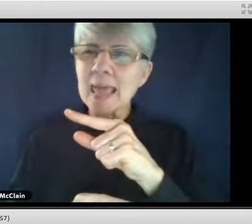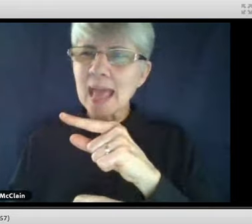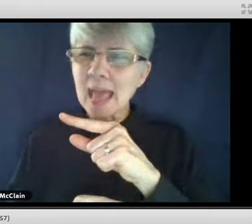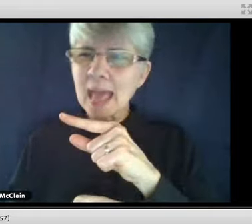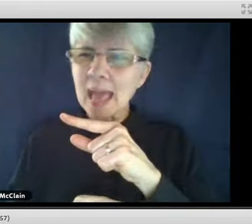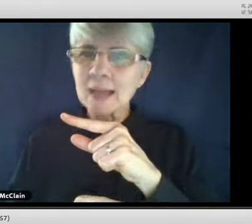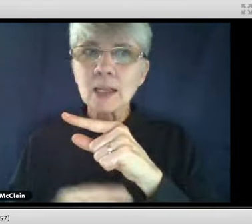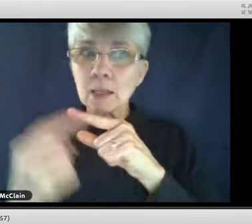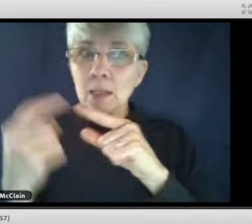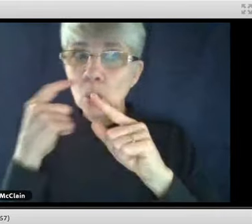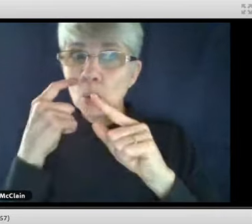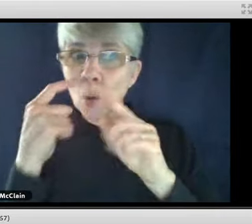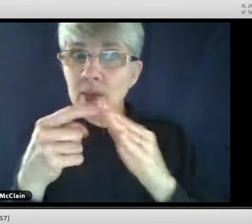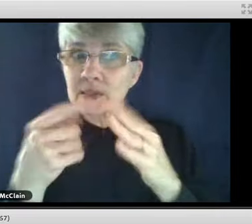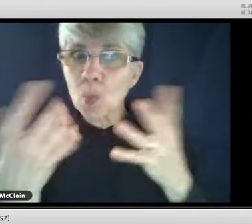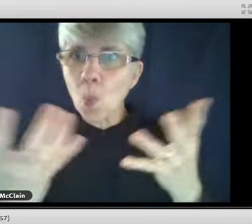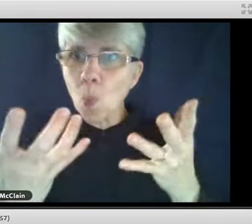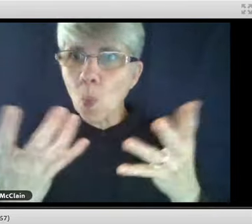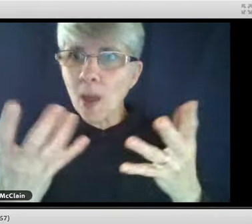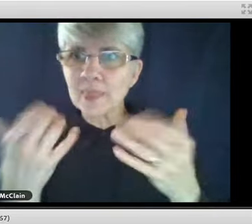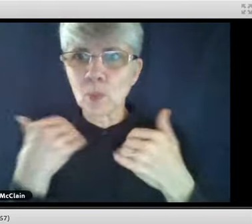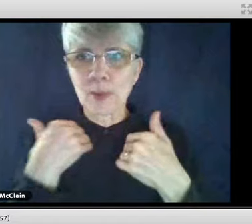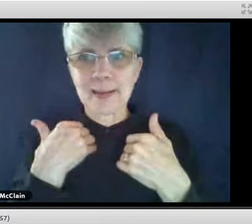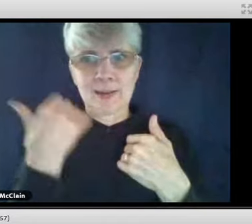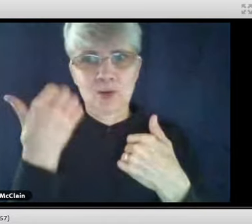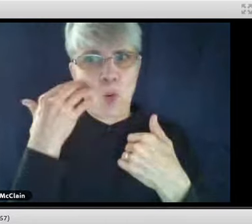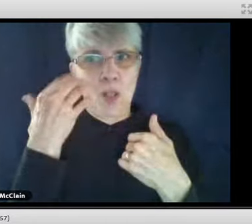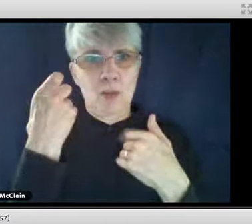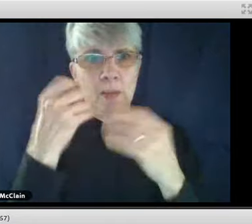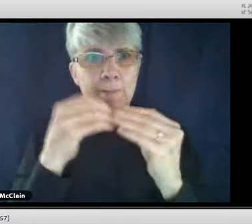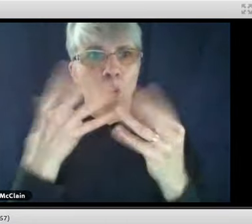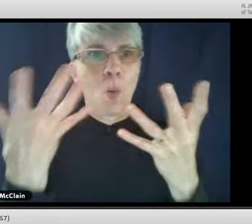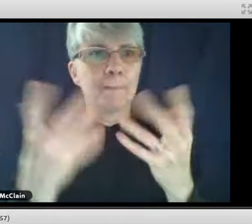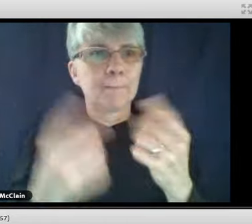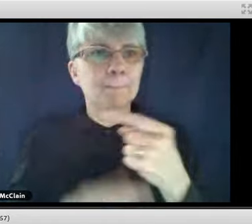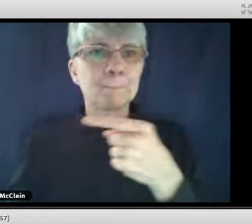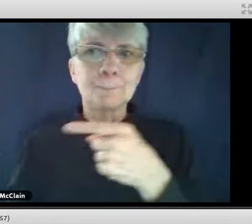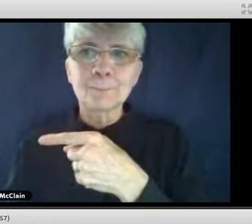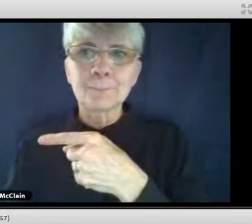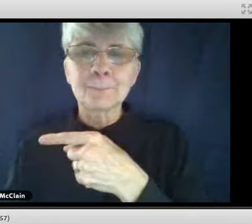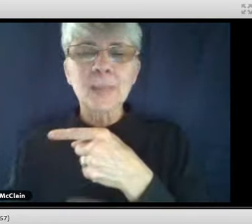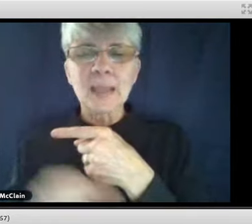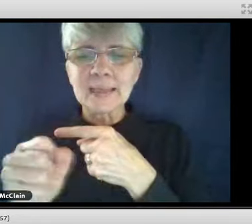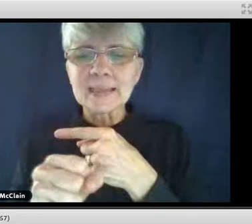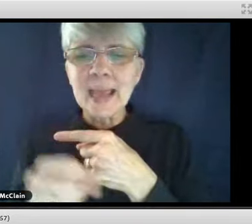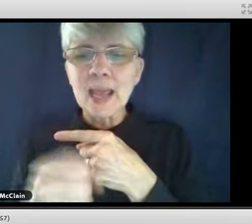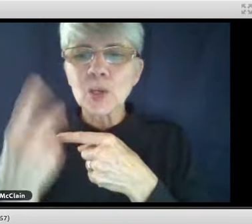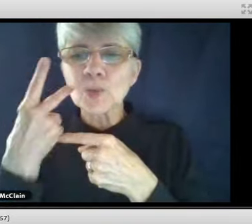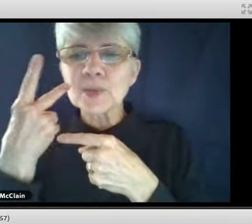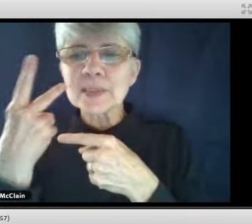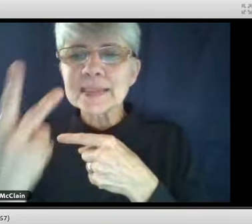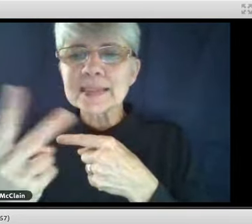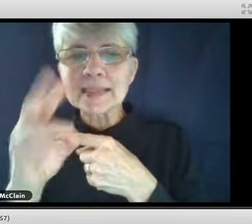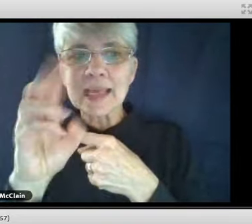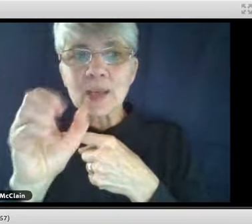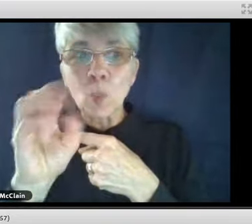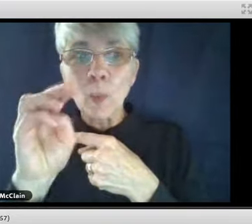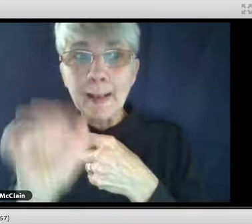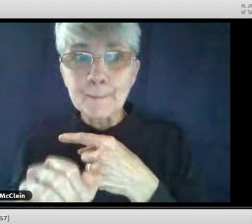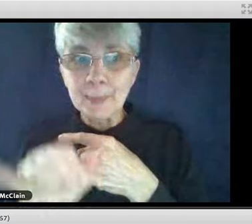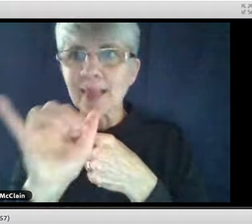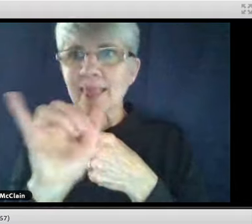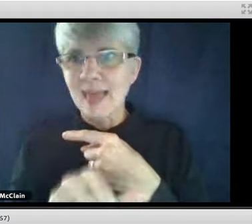you notice anything that we now know a little bit more about? Yeah, do we see a WEMI here? We see a WEMI